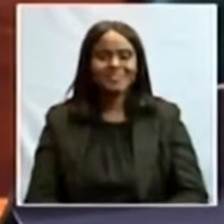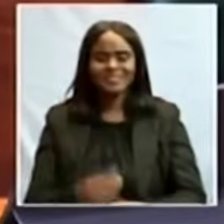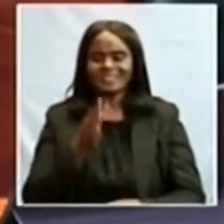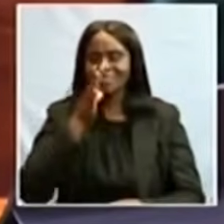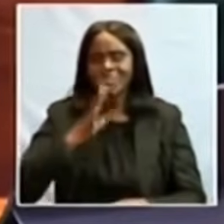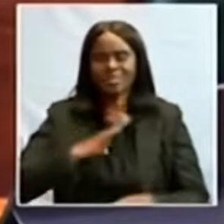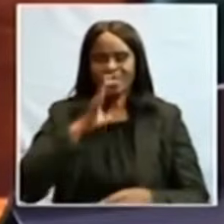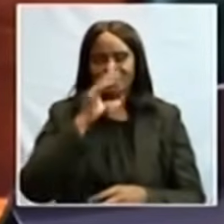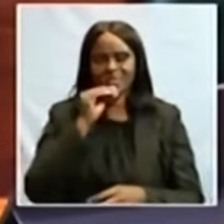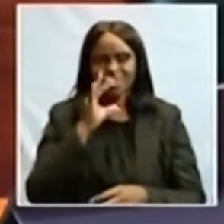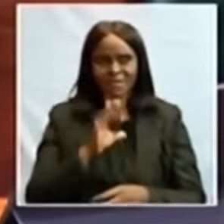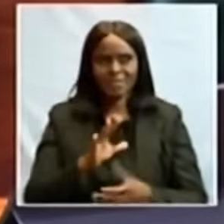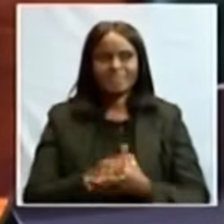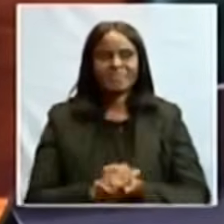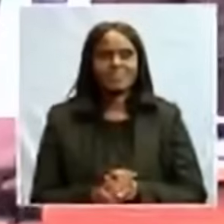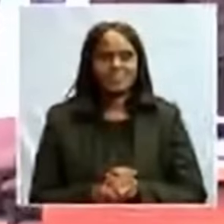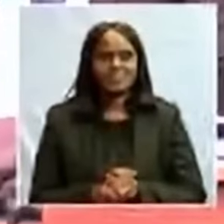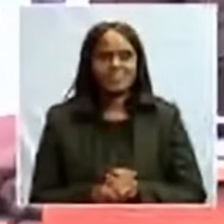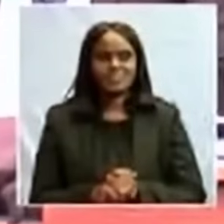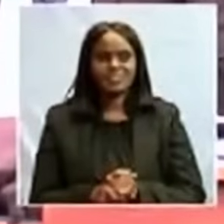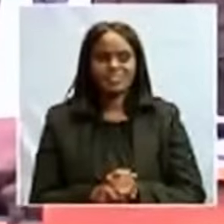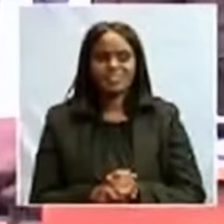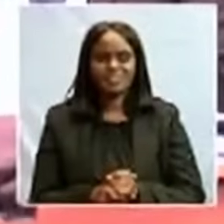Madam Speaker,